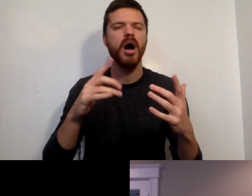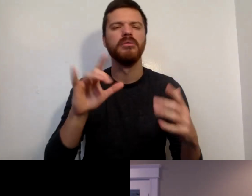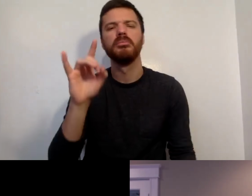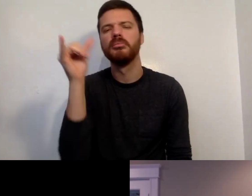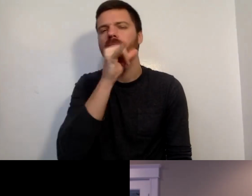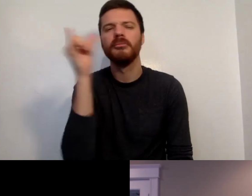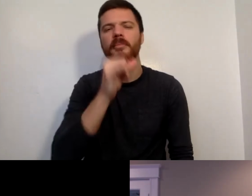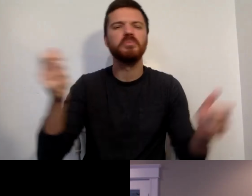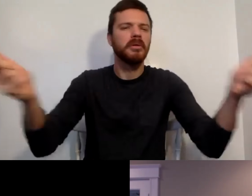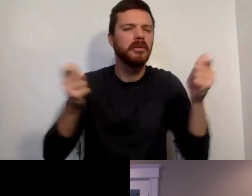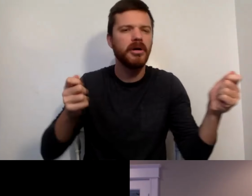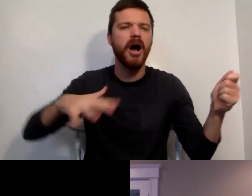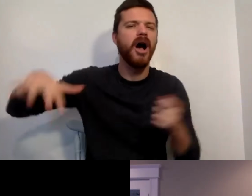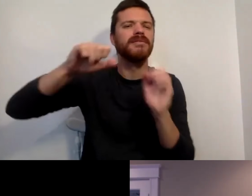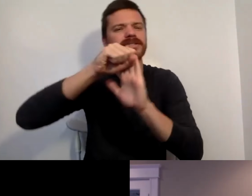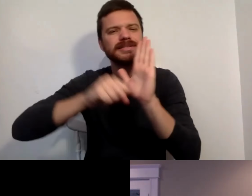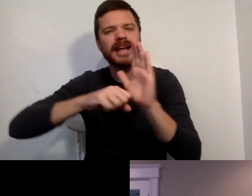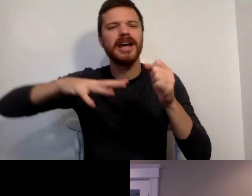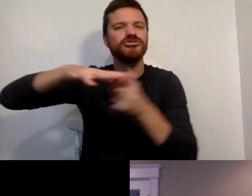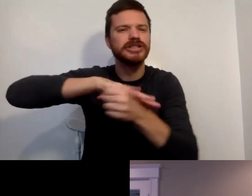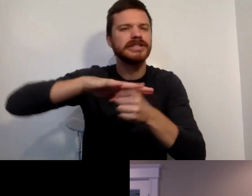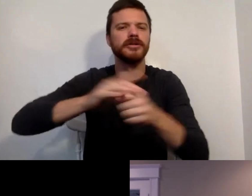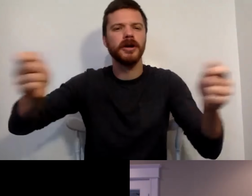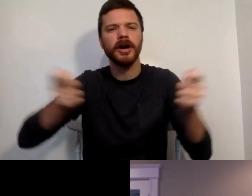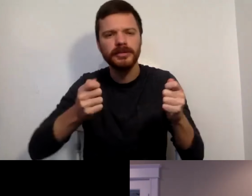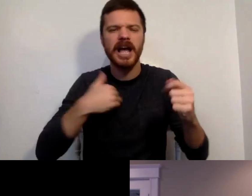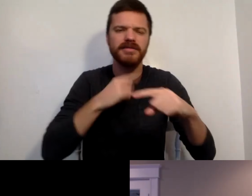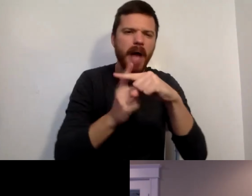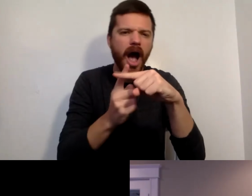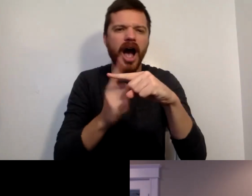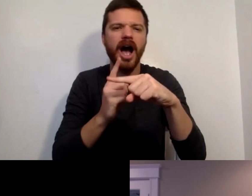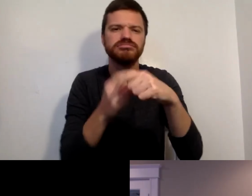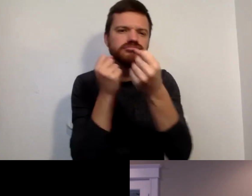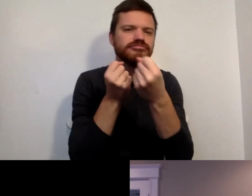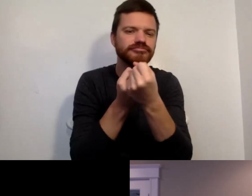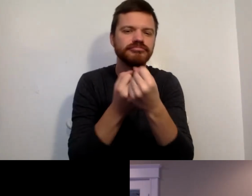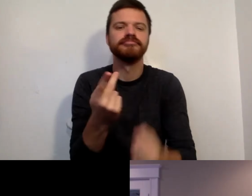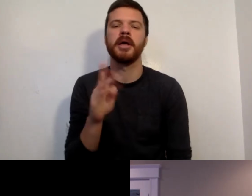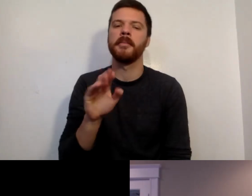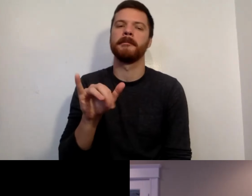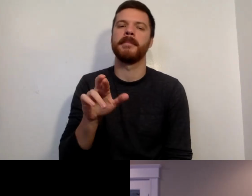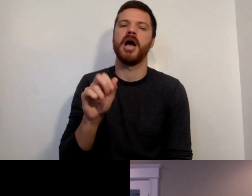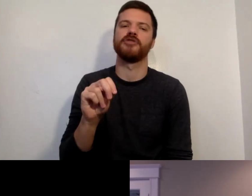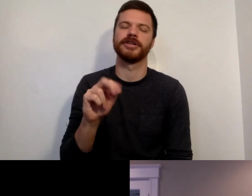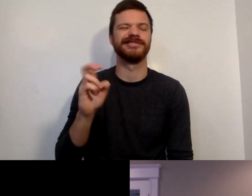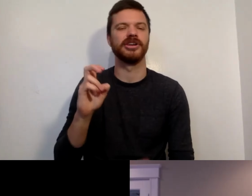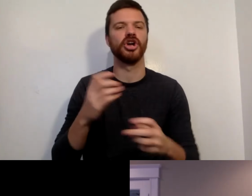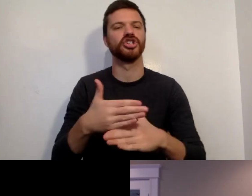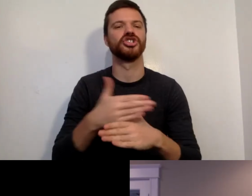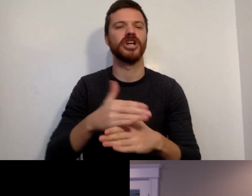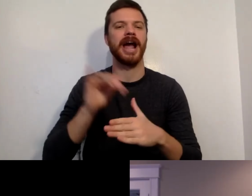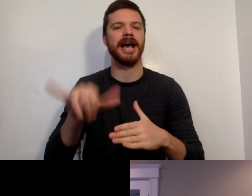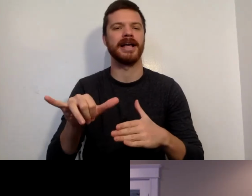the state and the region, and it pulses with positive energy. So Byron and I were fortunate to share in that kind of magnetic